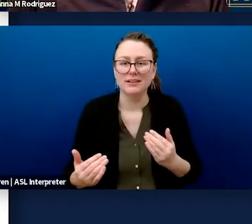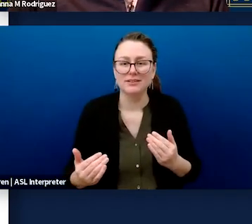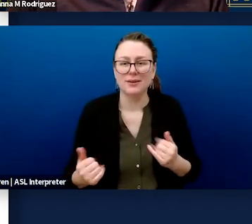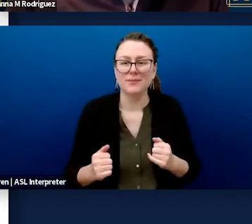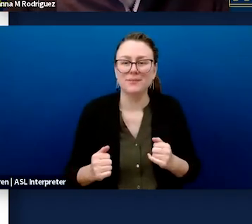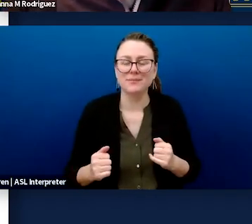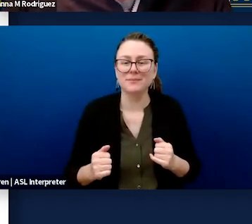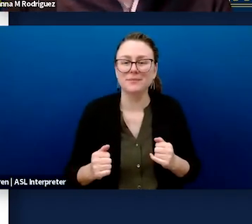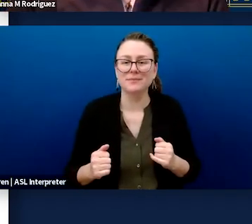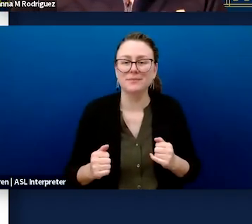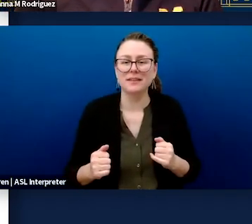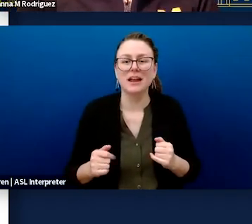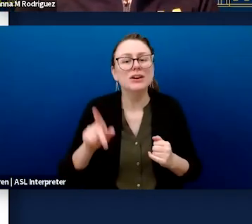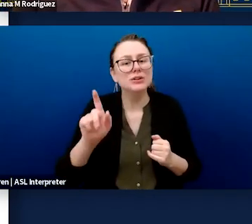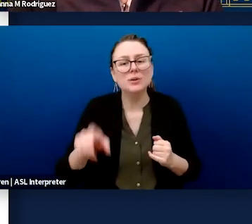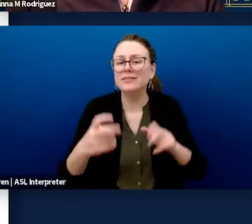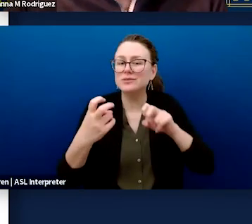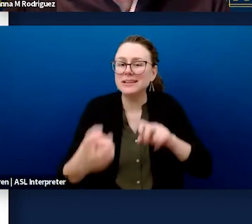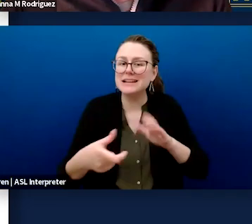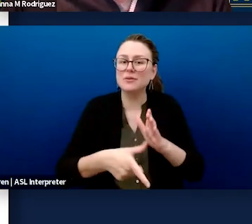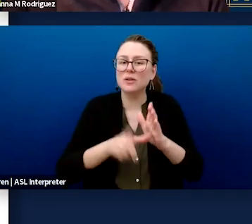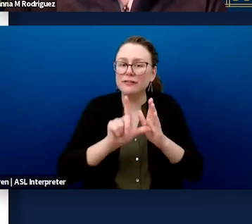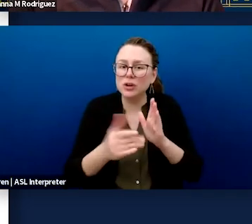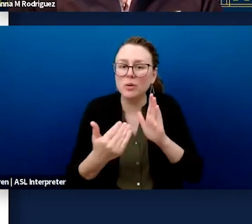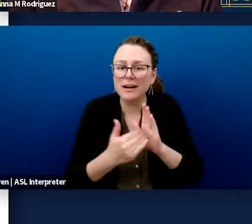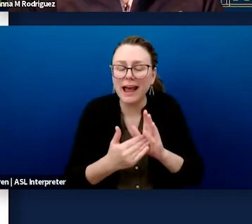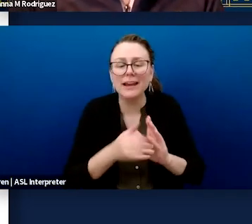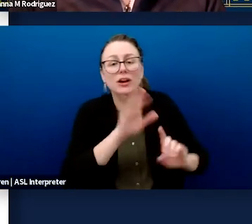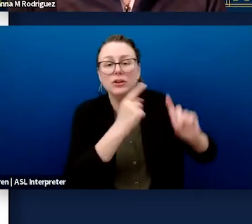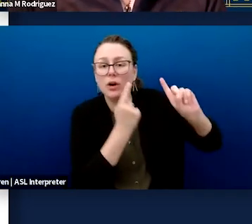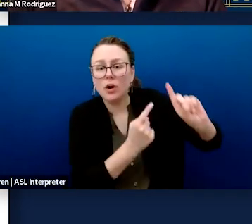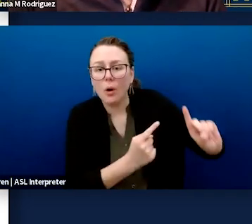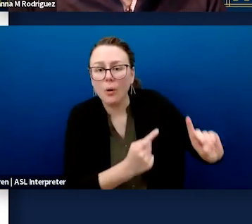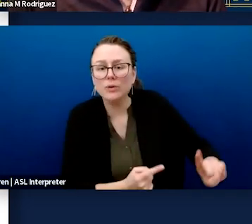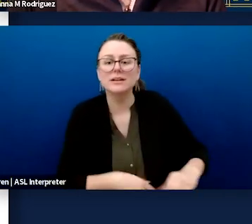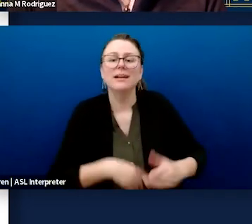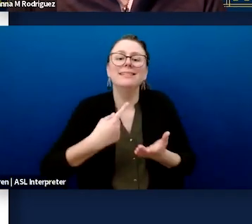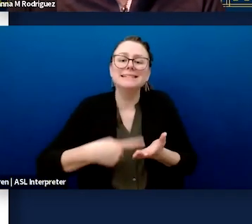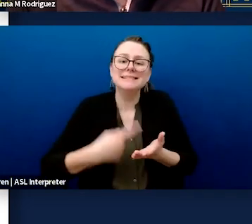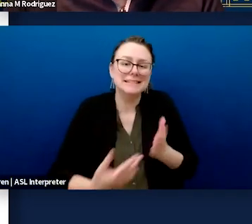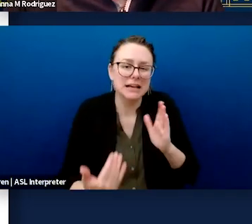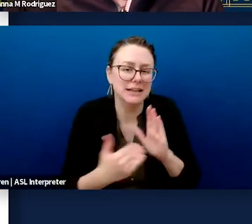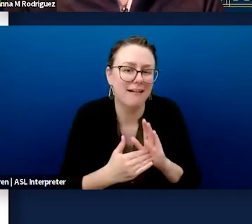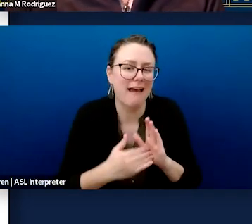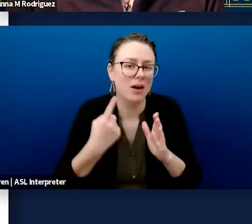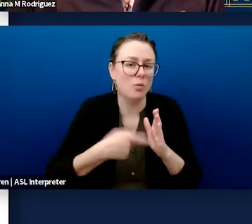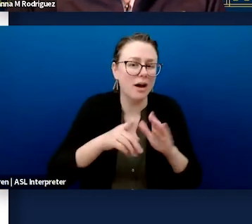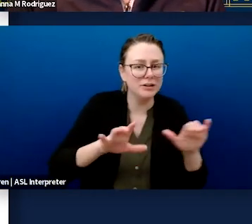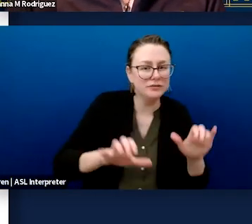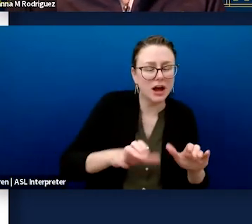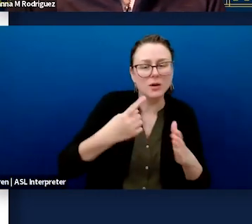it's reviewing with folks. Okay, these are your goals. Okay, let's go over what you've done, what you've not